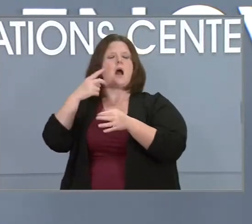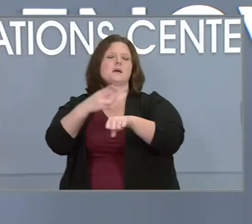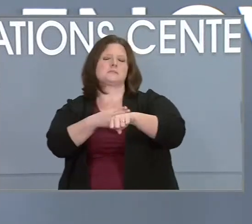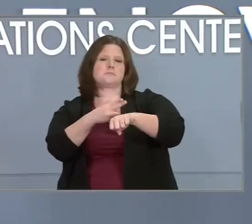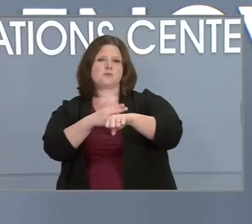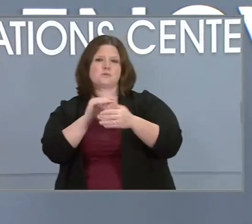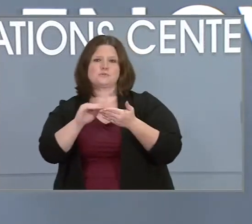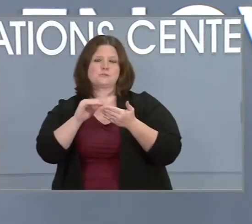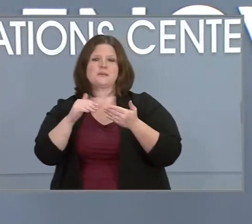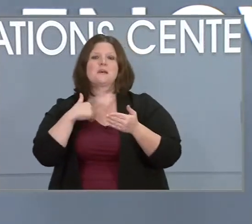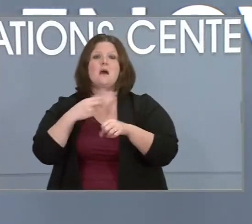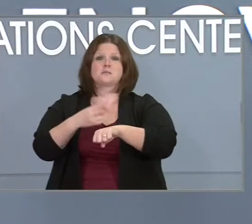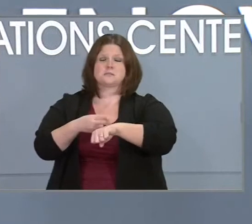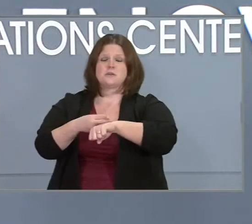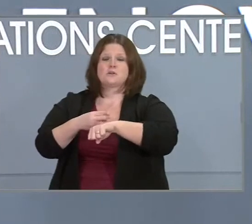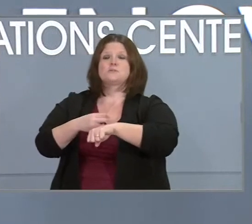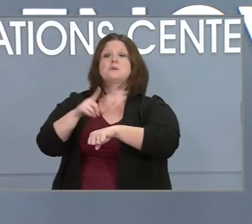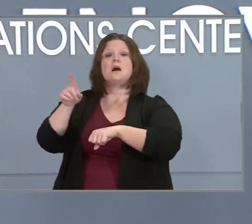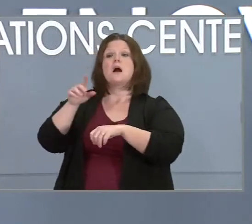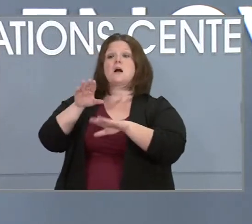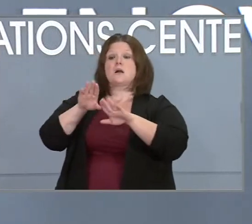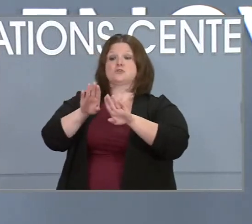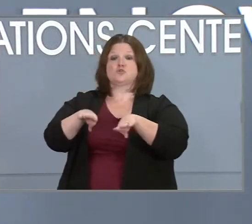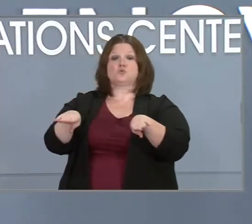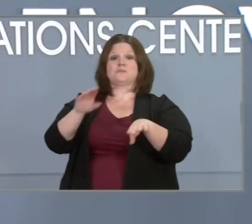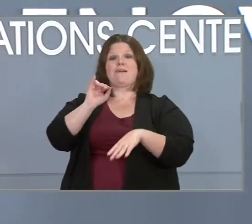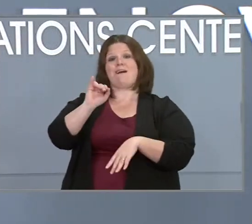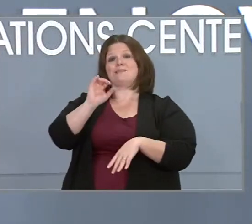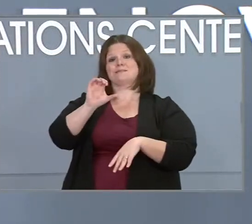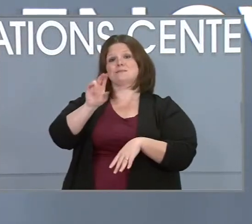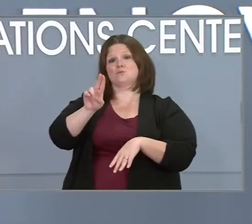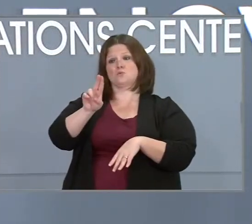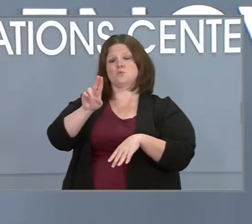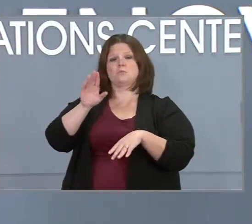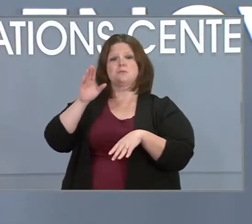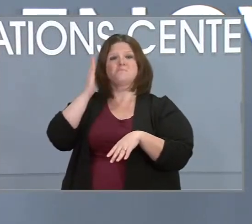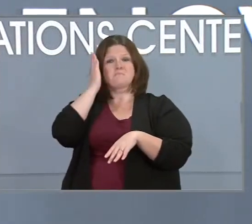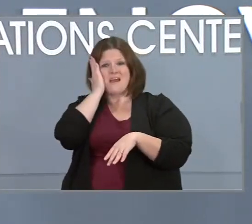where the pediatric ICU number of beds in